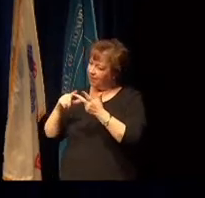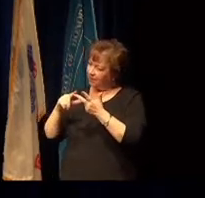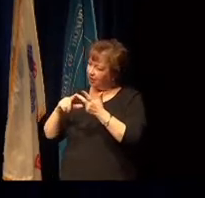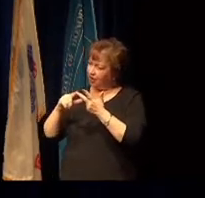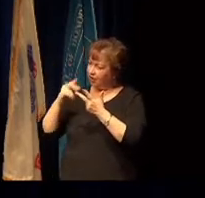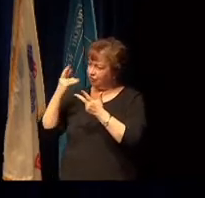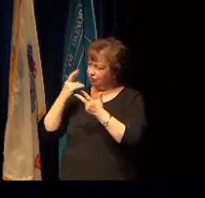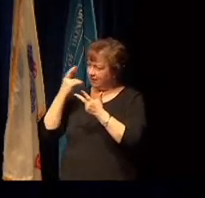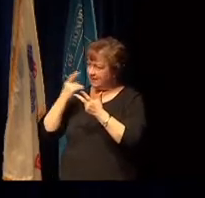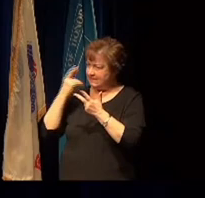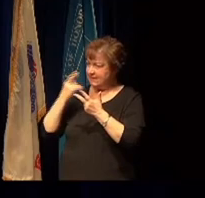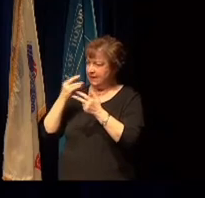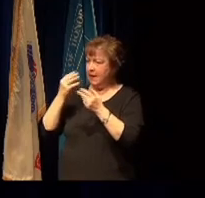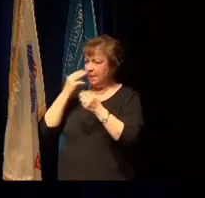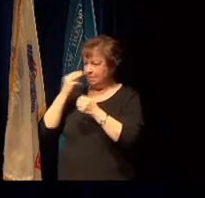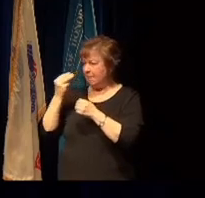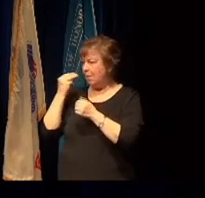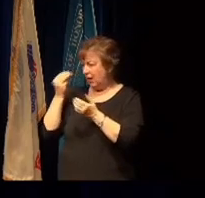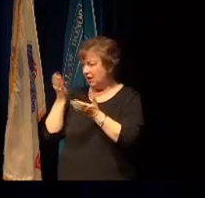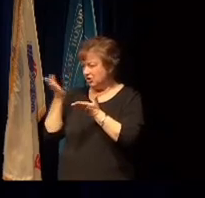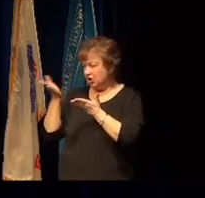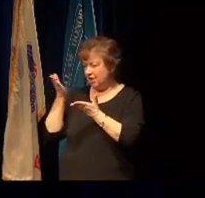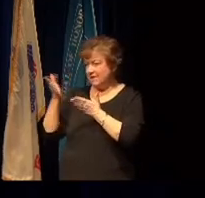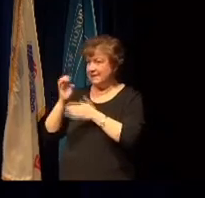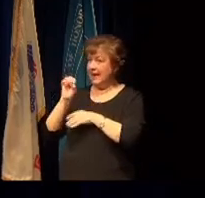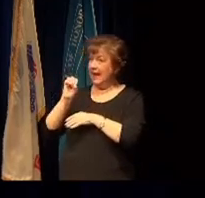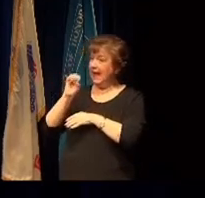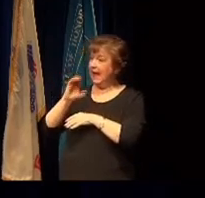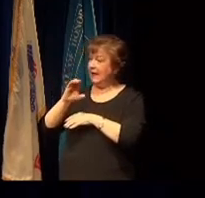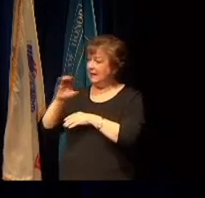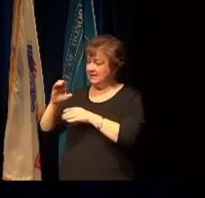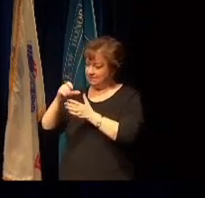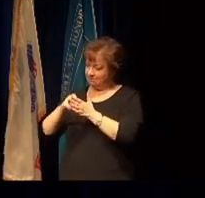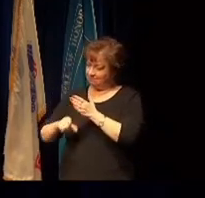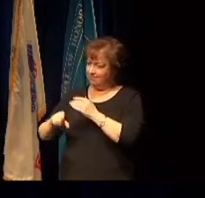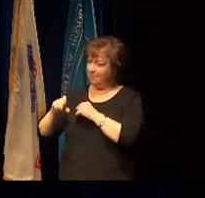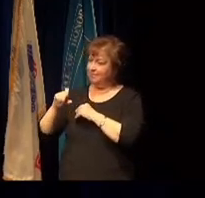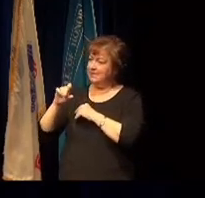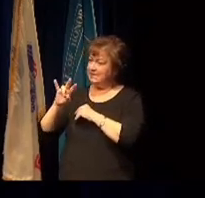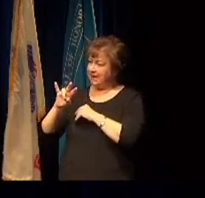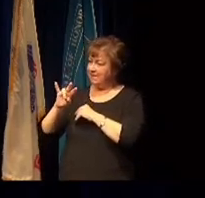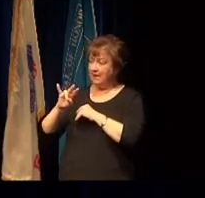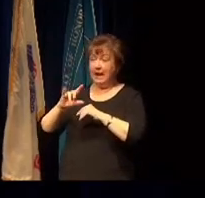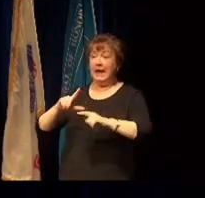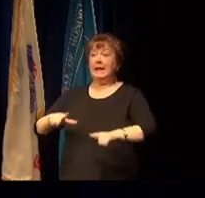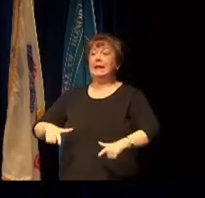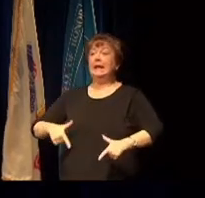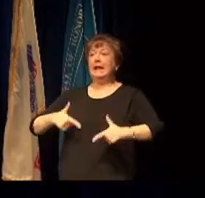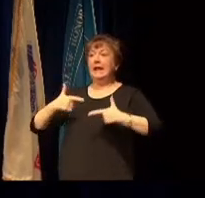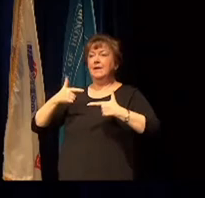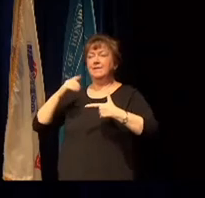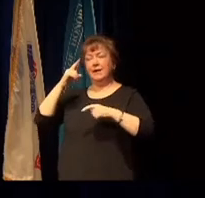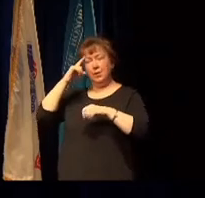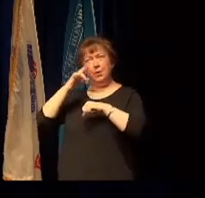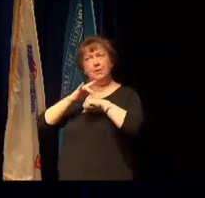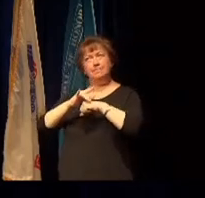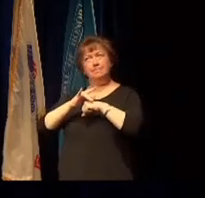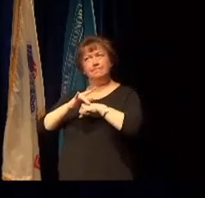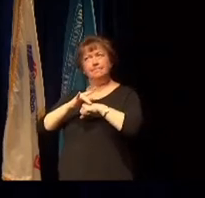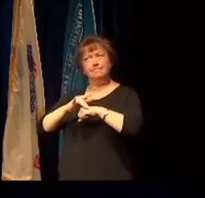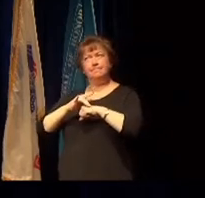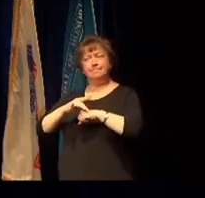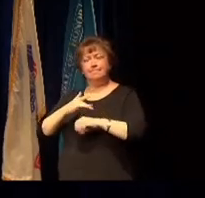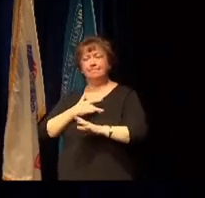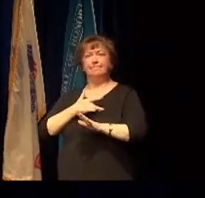says in Ecclesiastes chapter 7, it says, the living will lay it to his heart. In other words, when we come together for